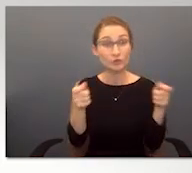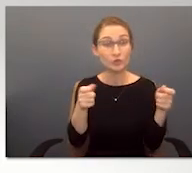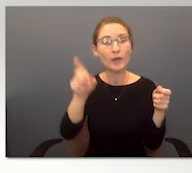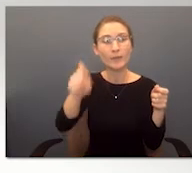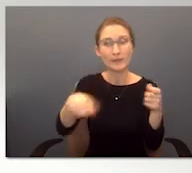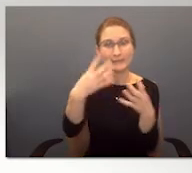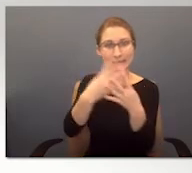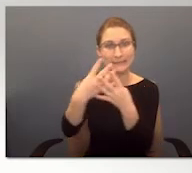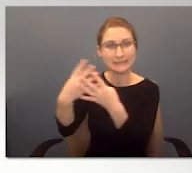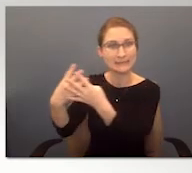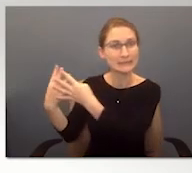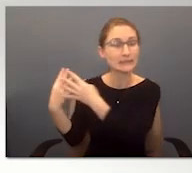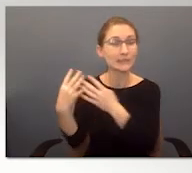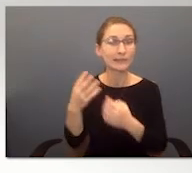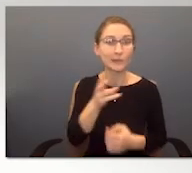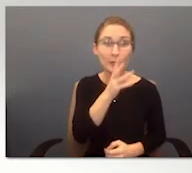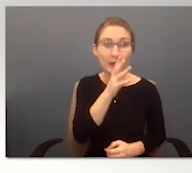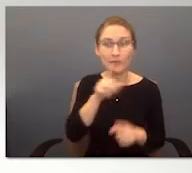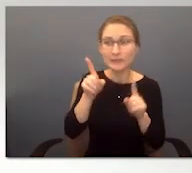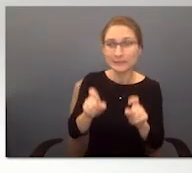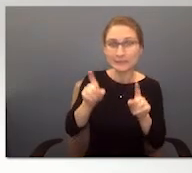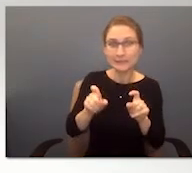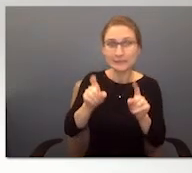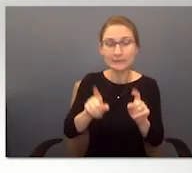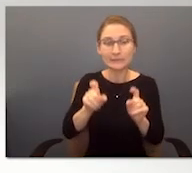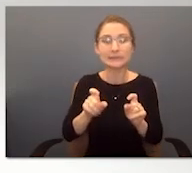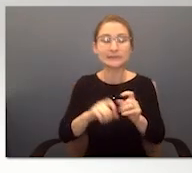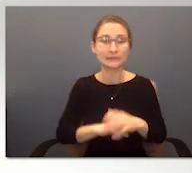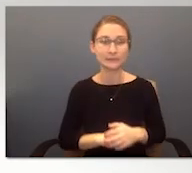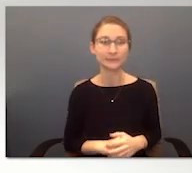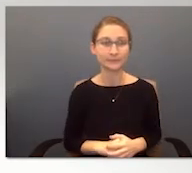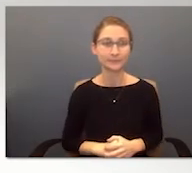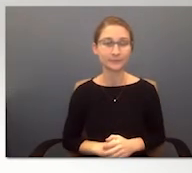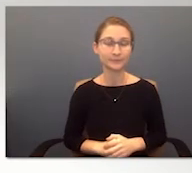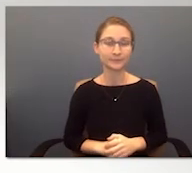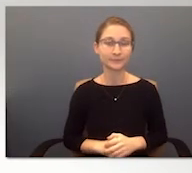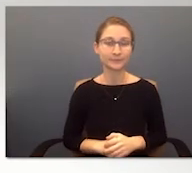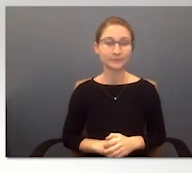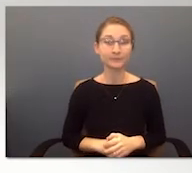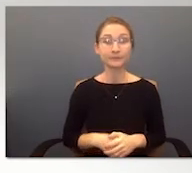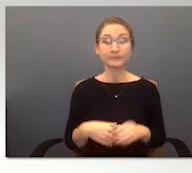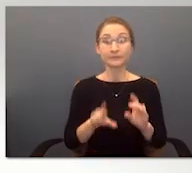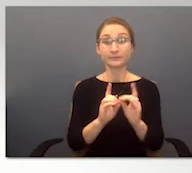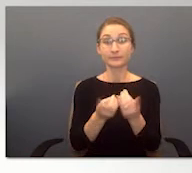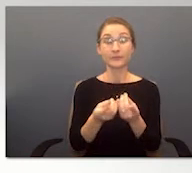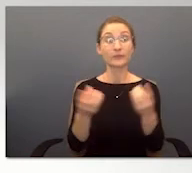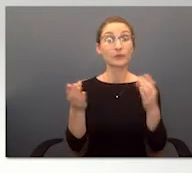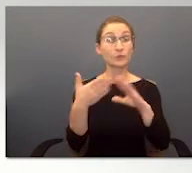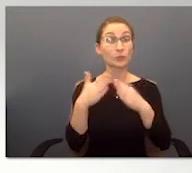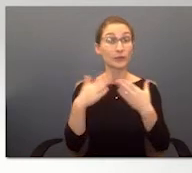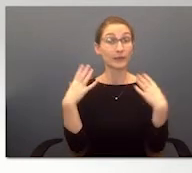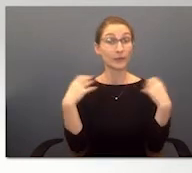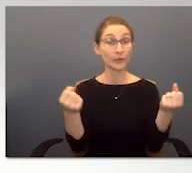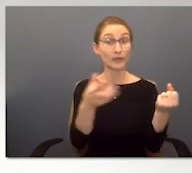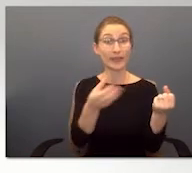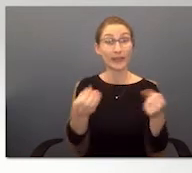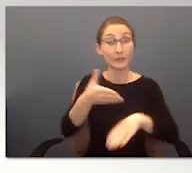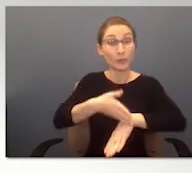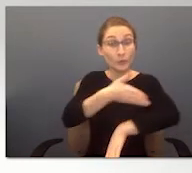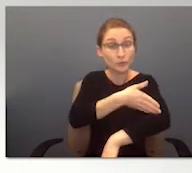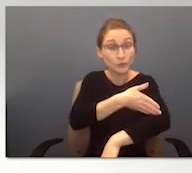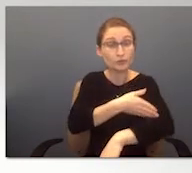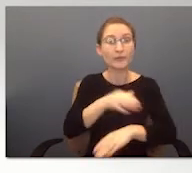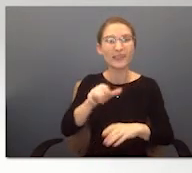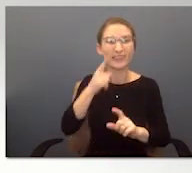water from the Piney Point and the Bay, the Gulf of Mexico, sorry. Division of Community Health Promotion, again,